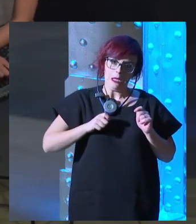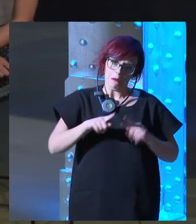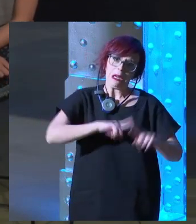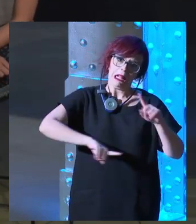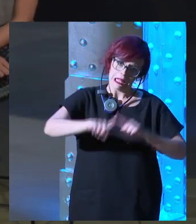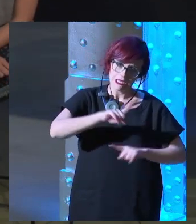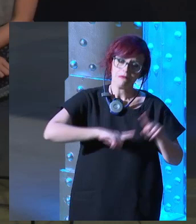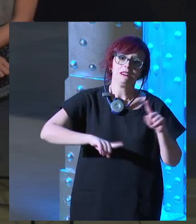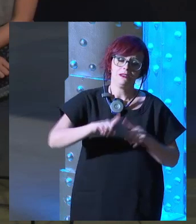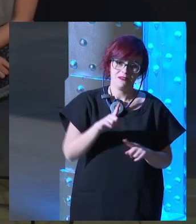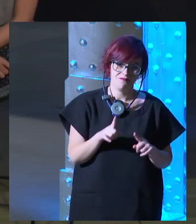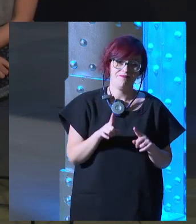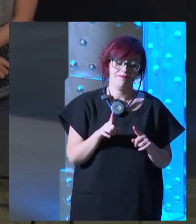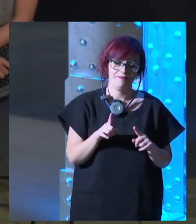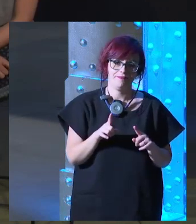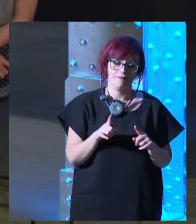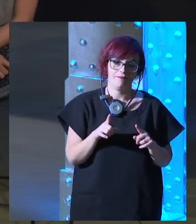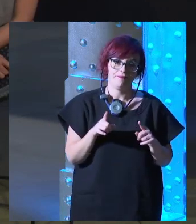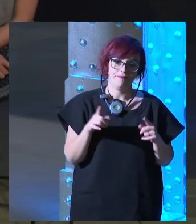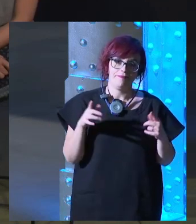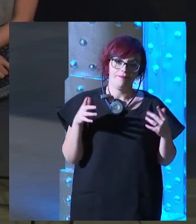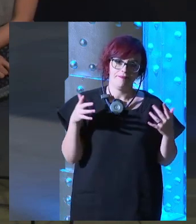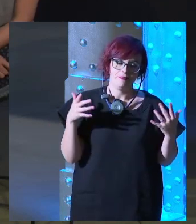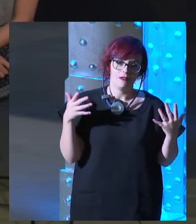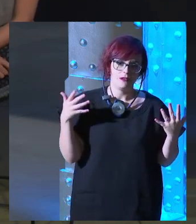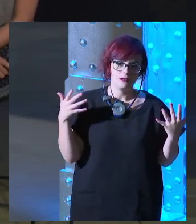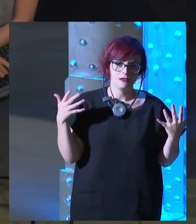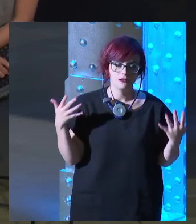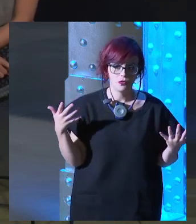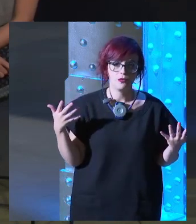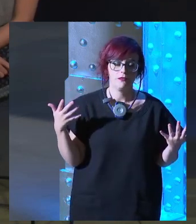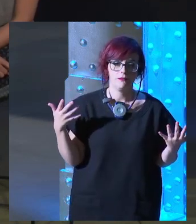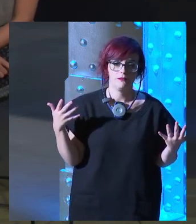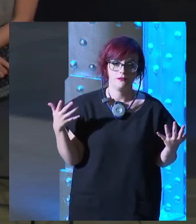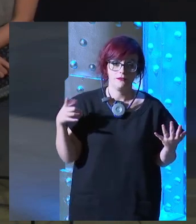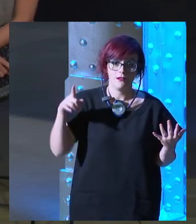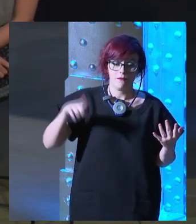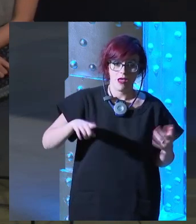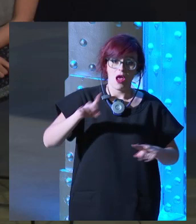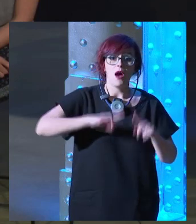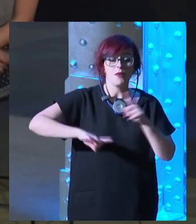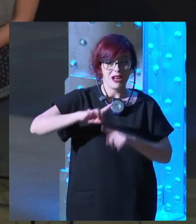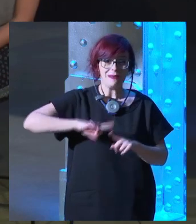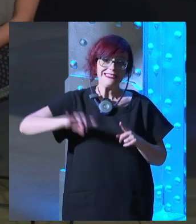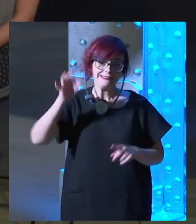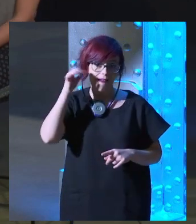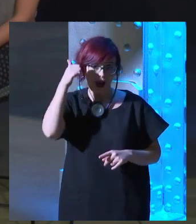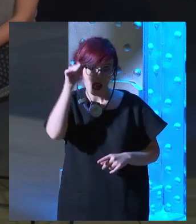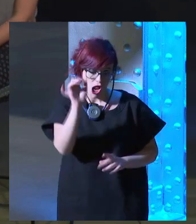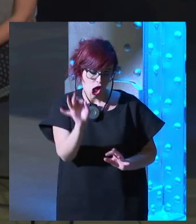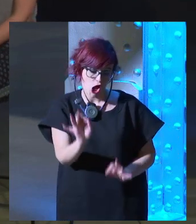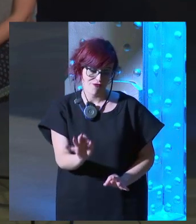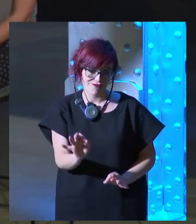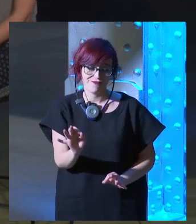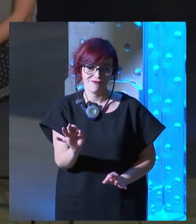nobody would have a panic attack about it. But it was also a gender problem because, if sometimes